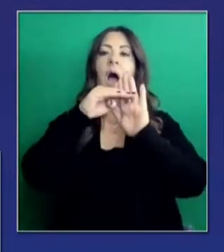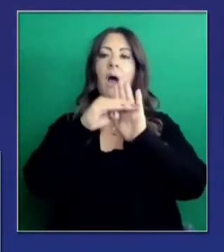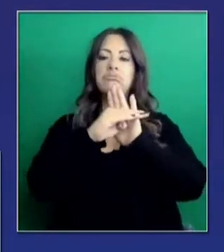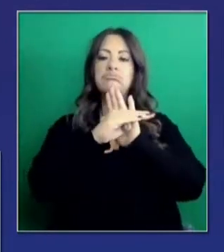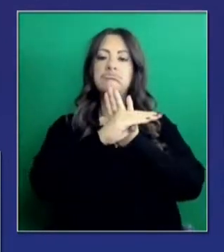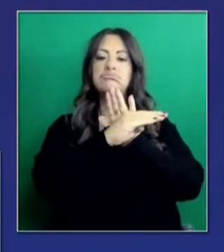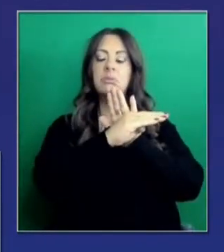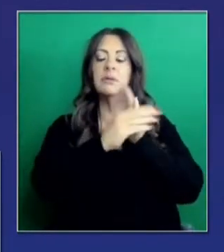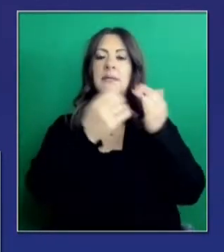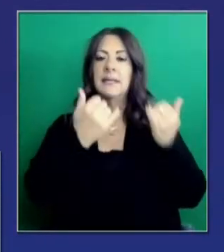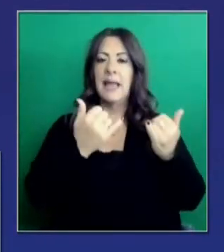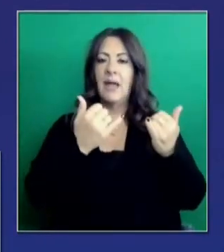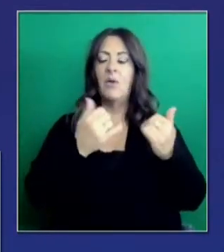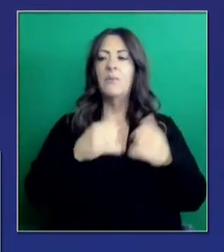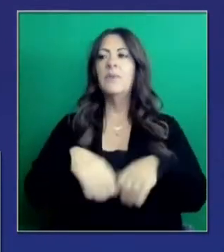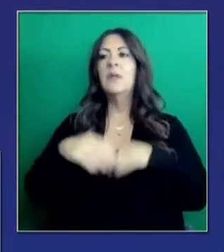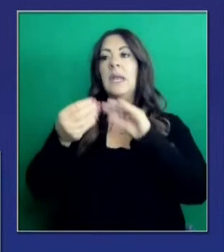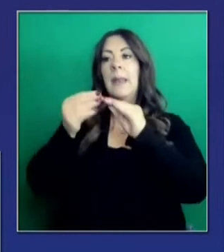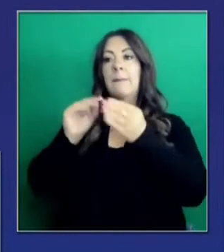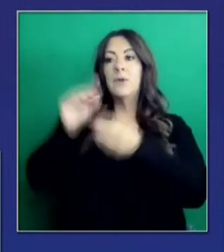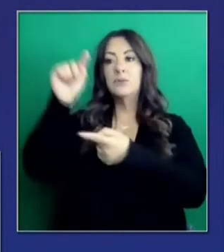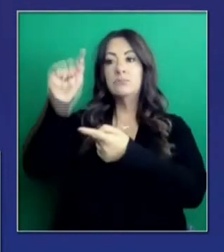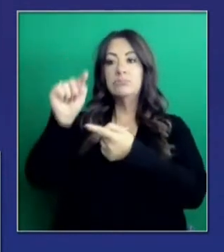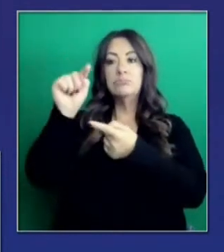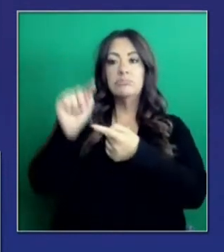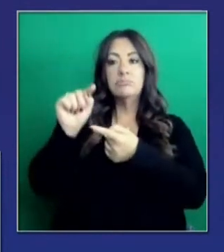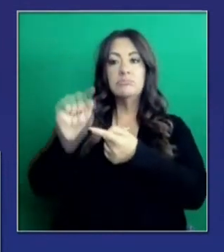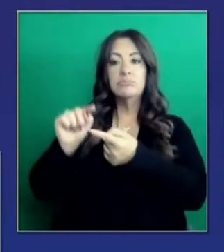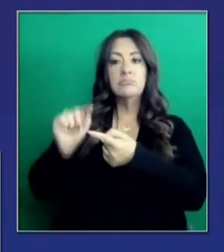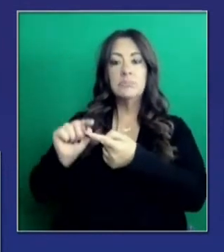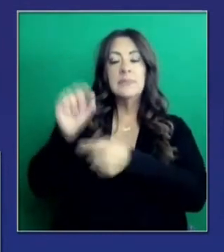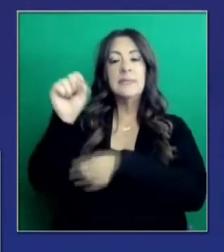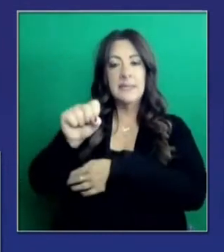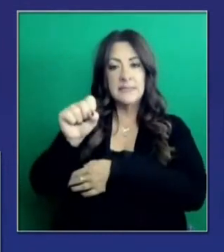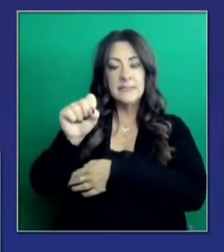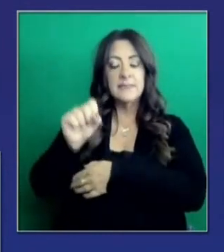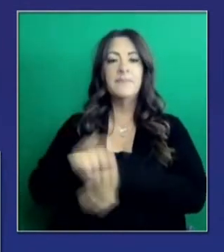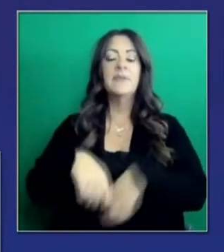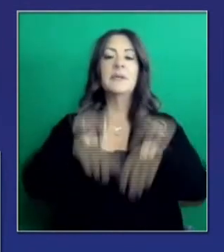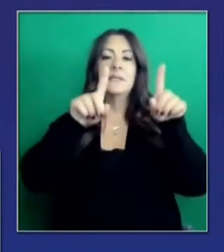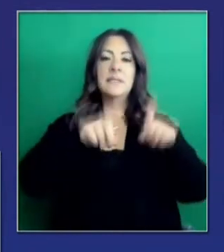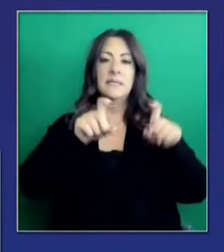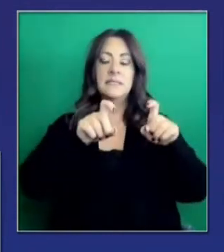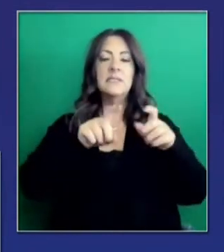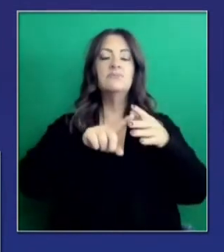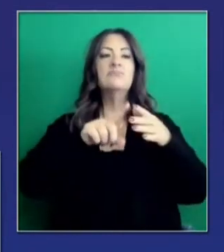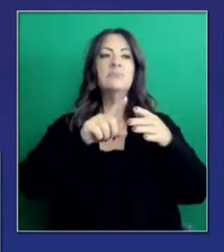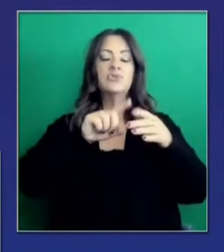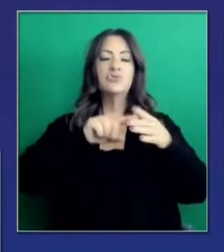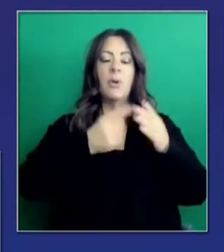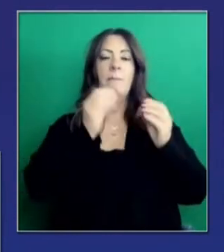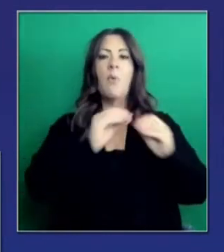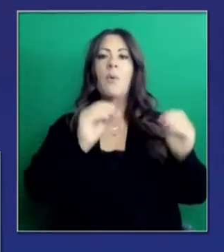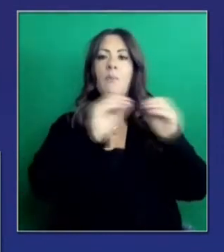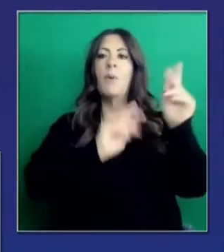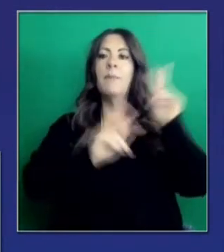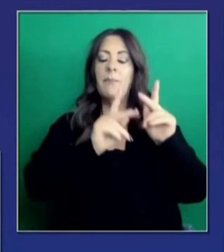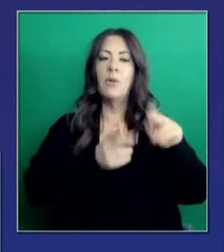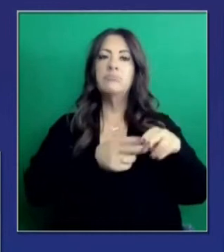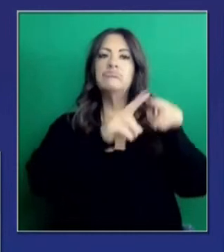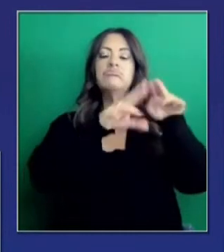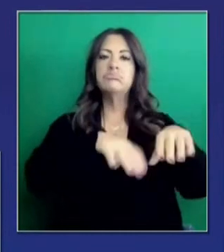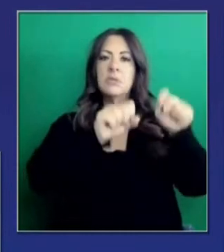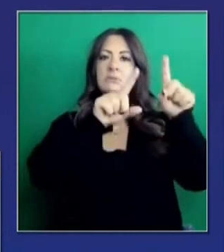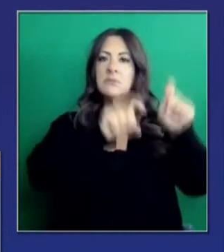is down. Case rates, positivity rates, hospitalizations, ICUs, testing starting to go back up, as well as vaccination rates